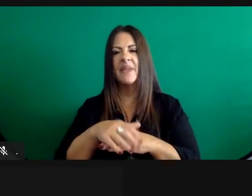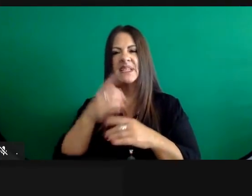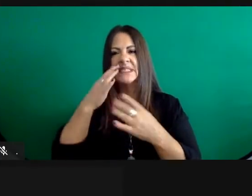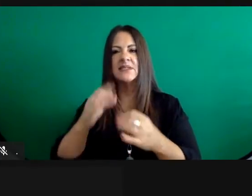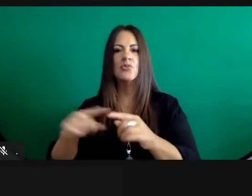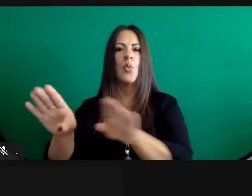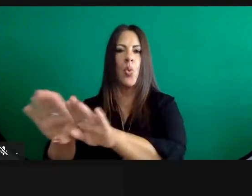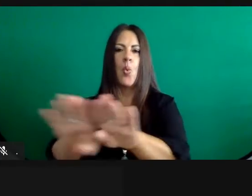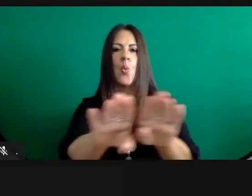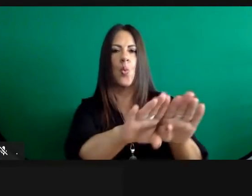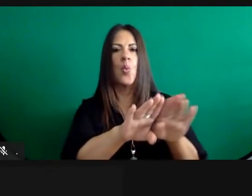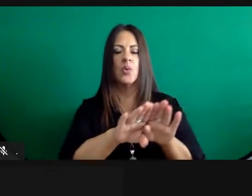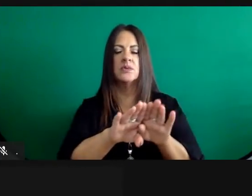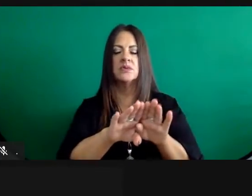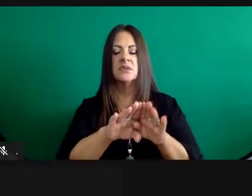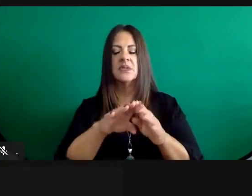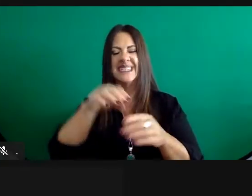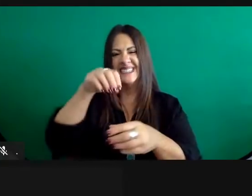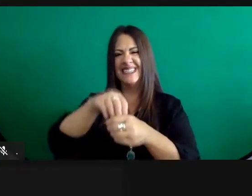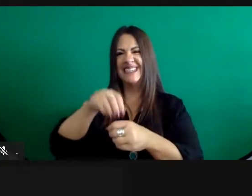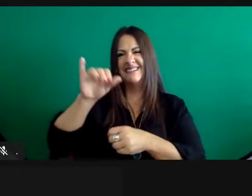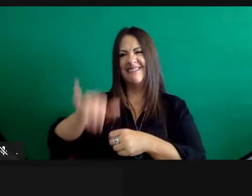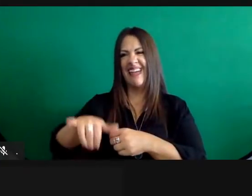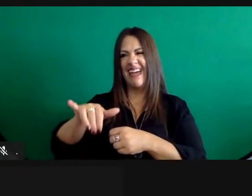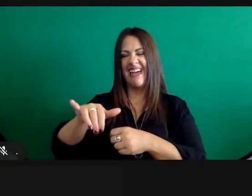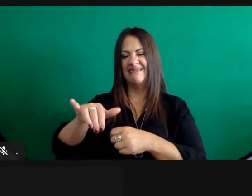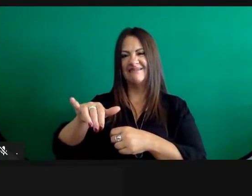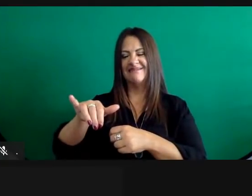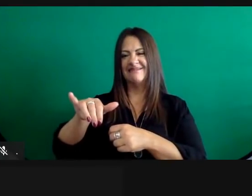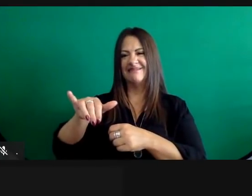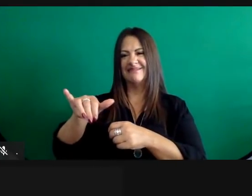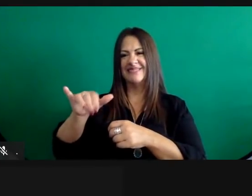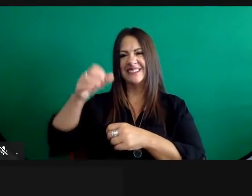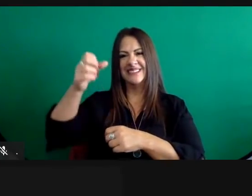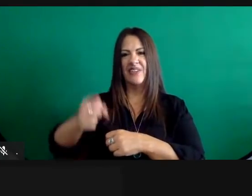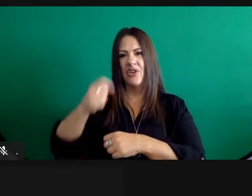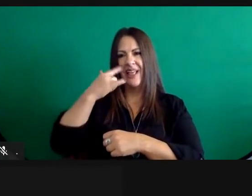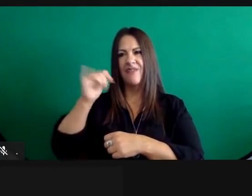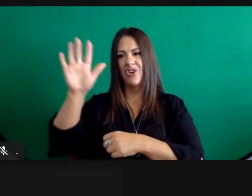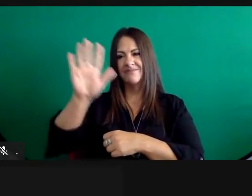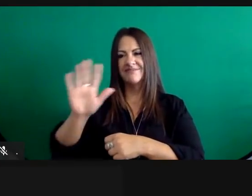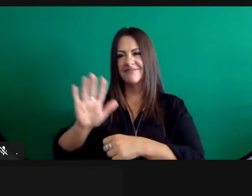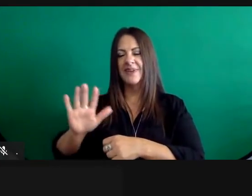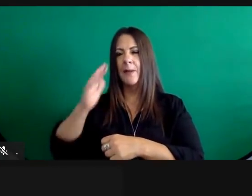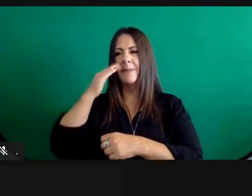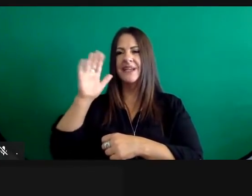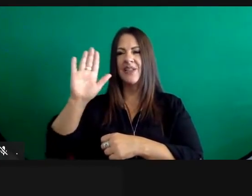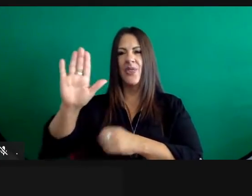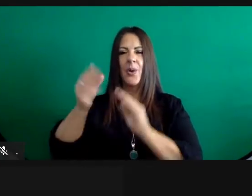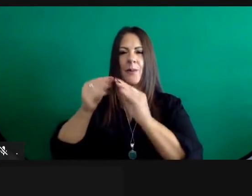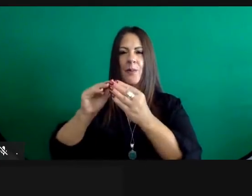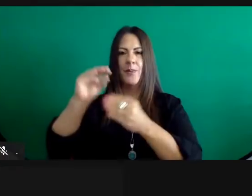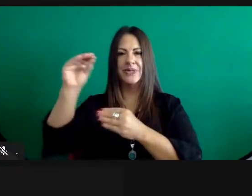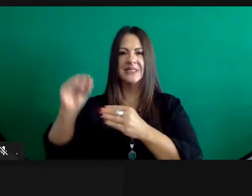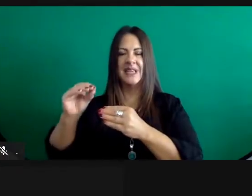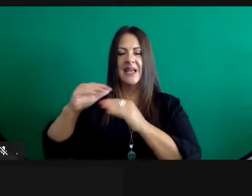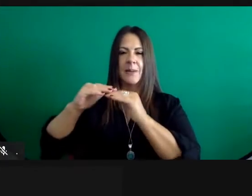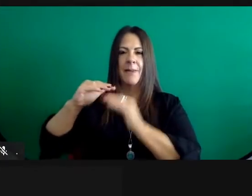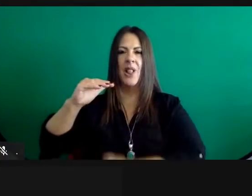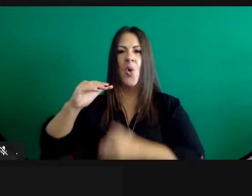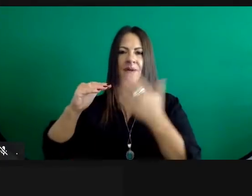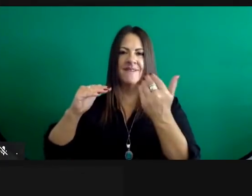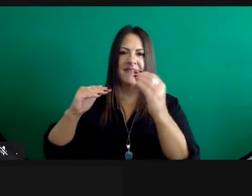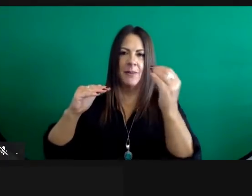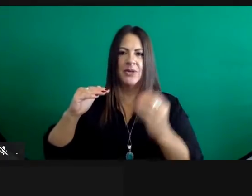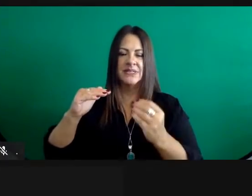closed in the regions that are under the regional stay-at-home order, that we do this for a short period of time, and that we